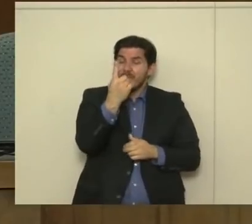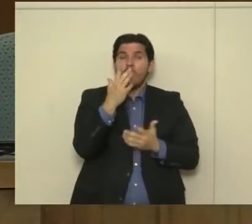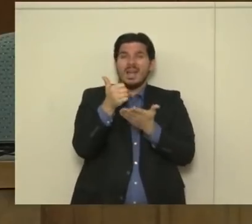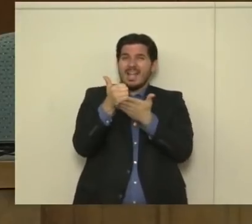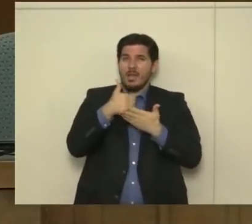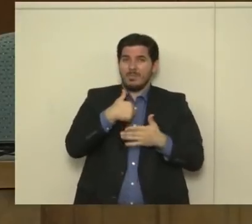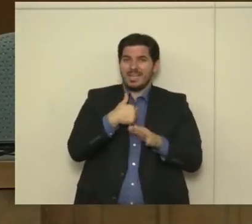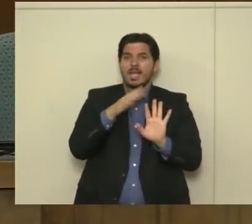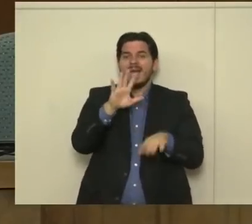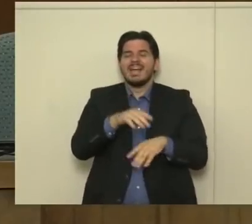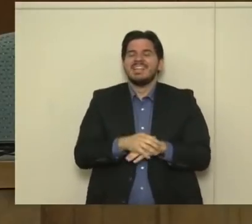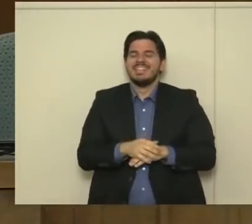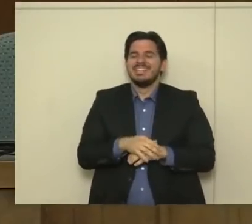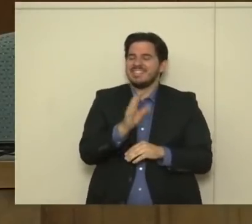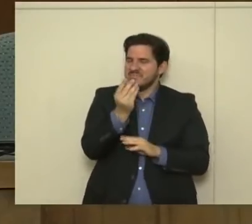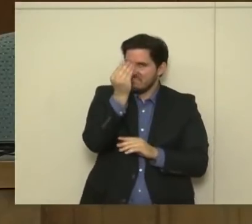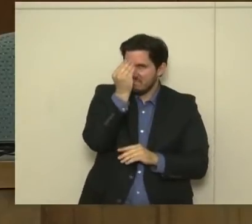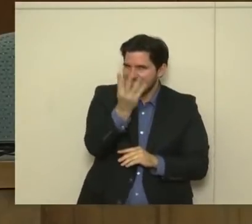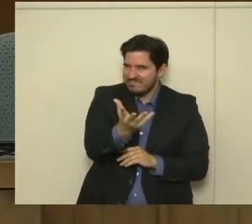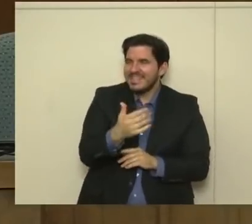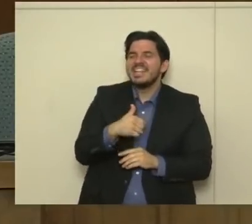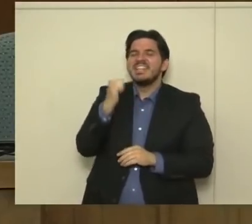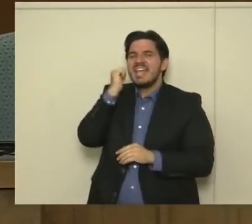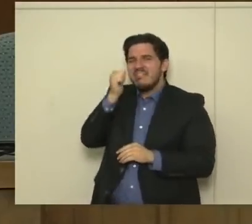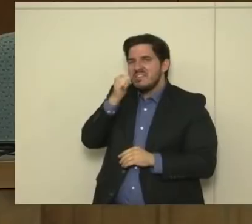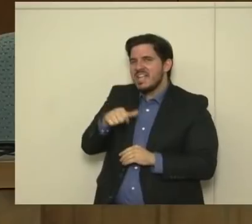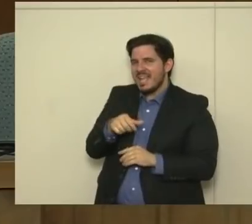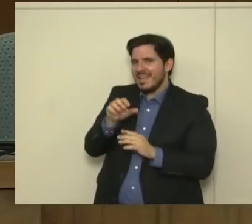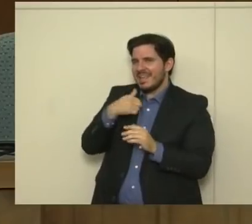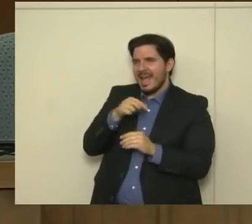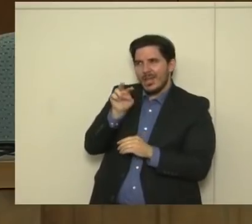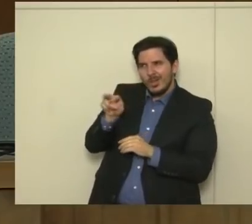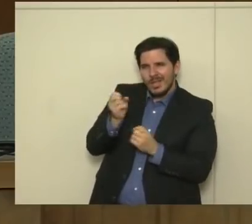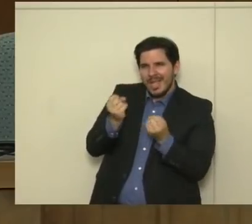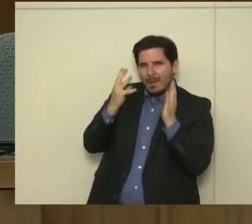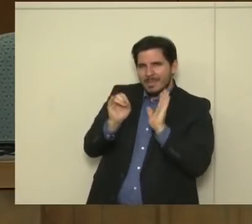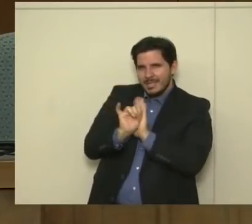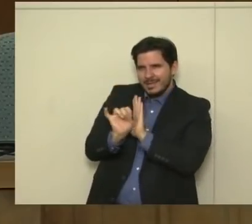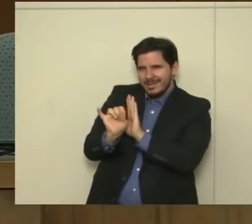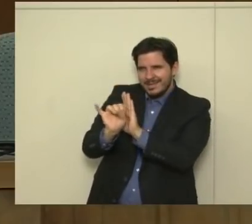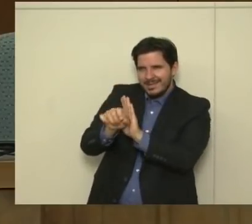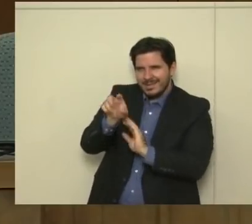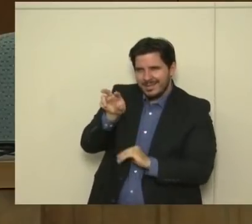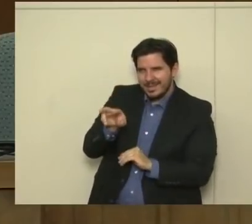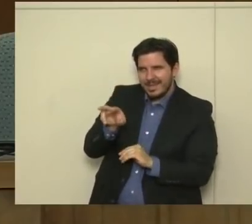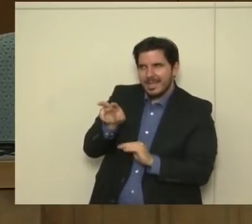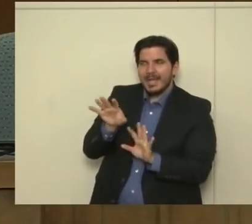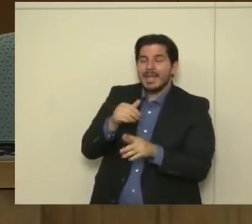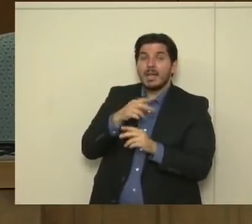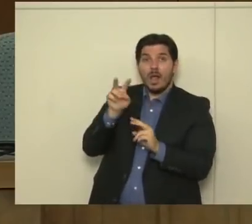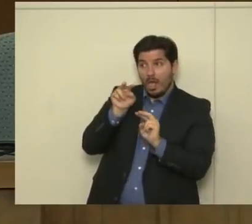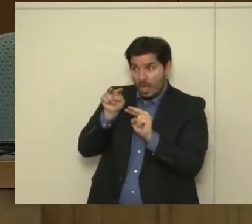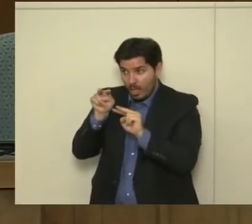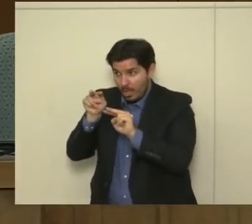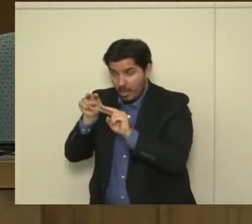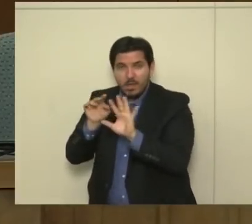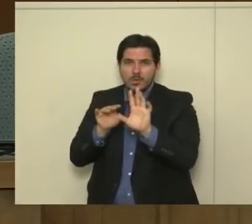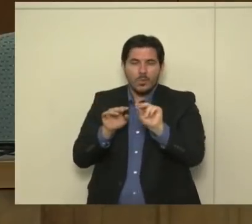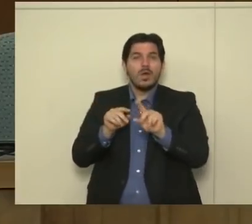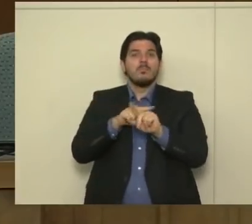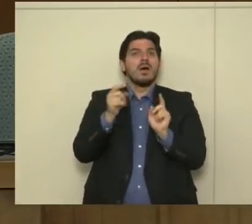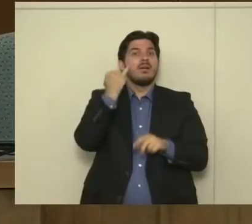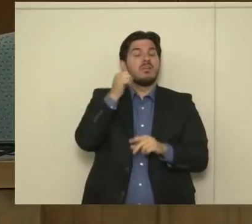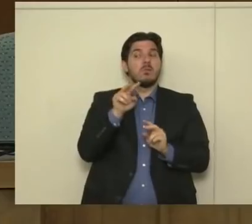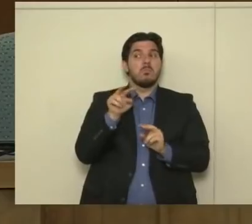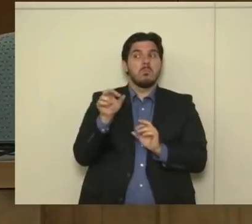confess that I peek every day at the daily case counts, but I try not to look too much at them. But if I do see this kind of variability, I look at our